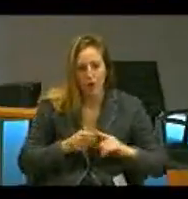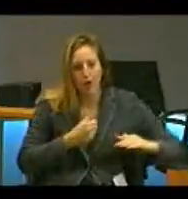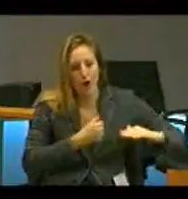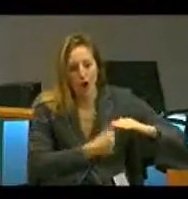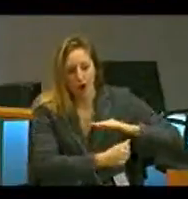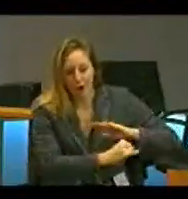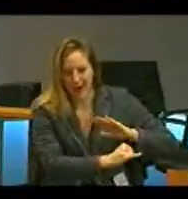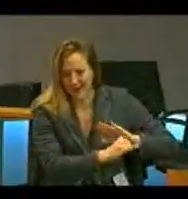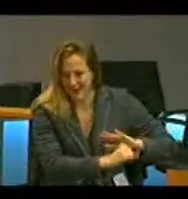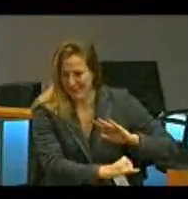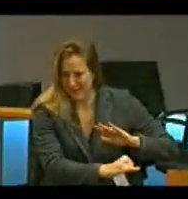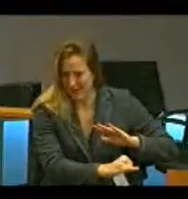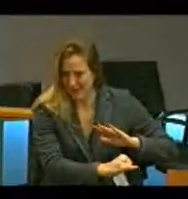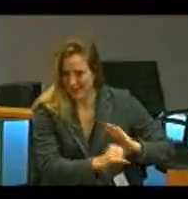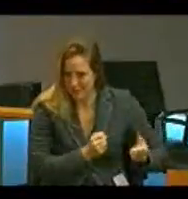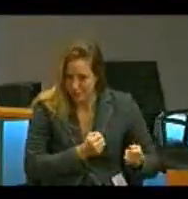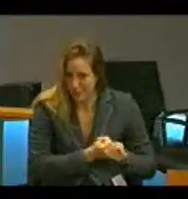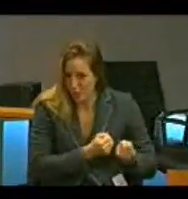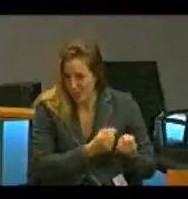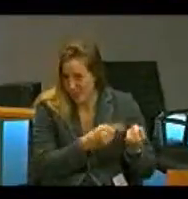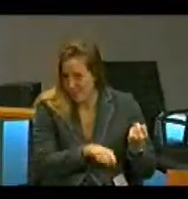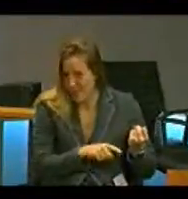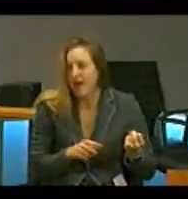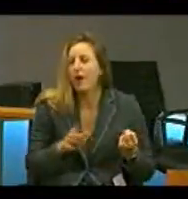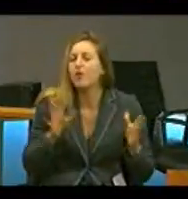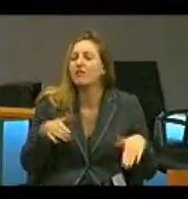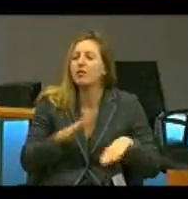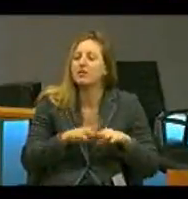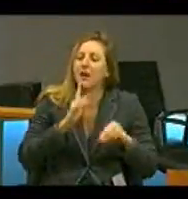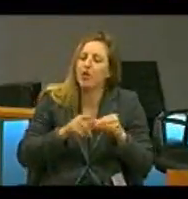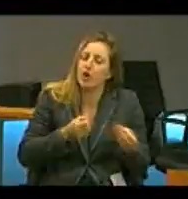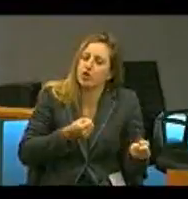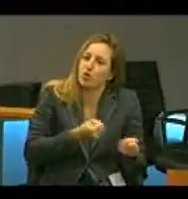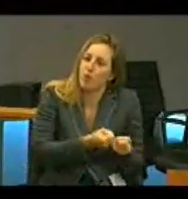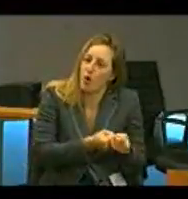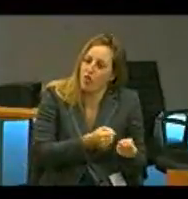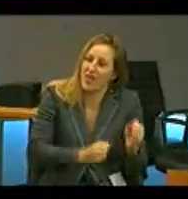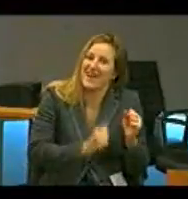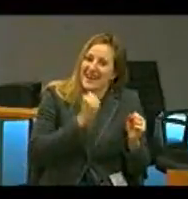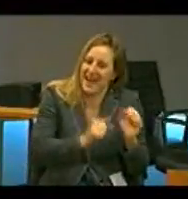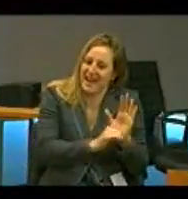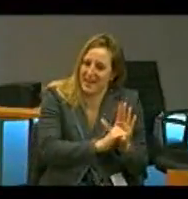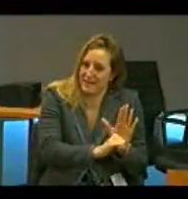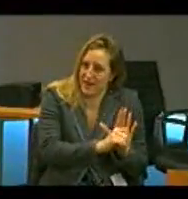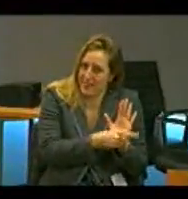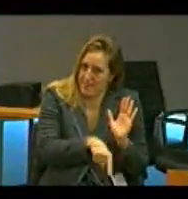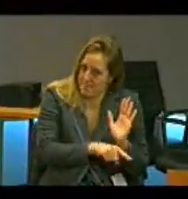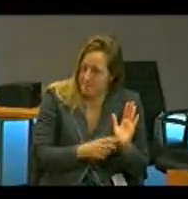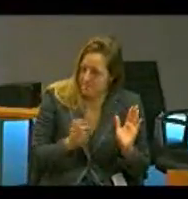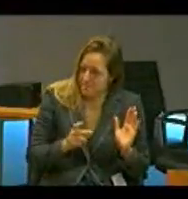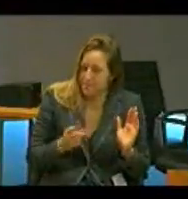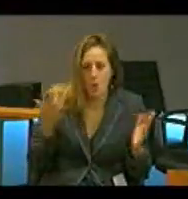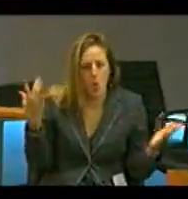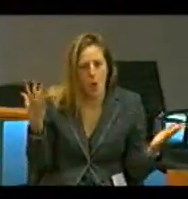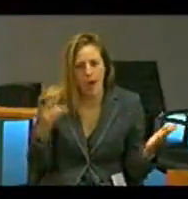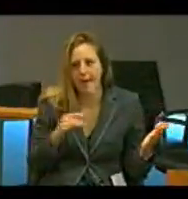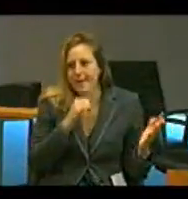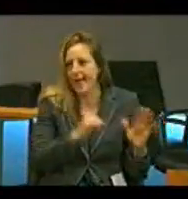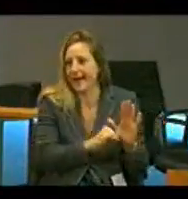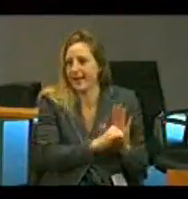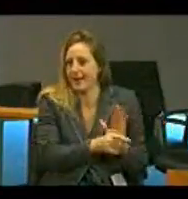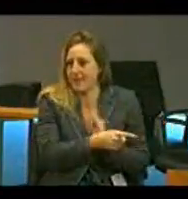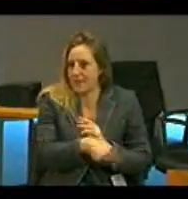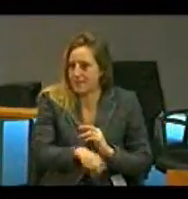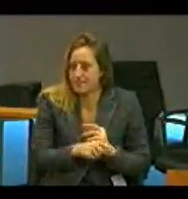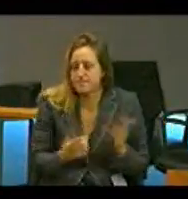under-identification. So I want to focus on the under-identification and say, why is that happening, and what could we be doing? What